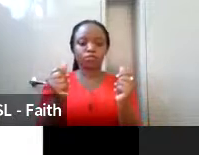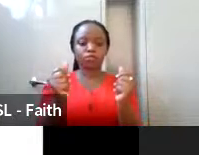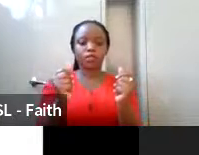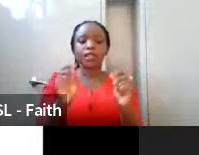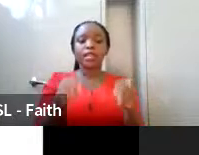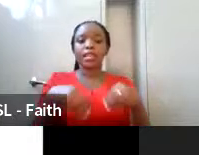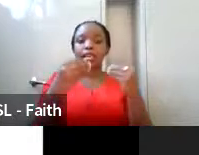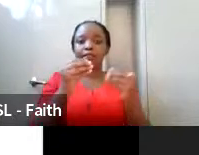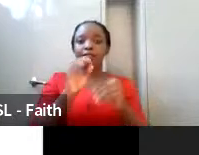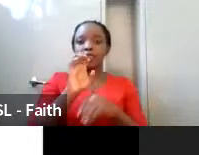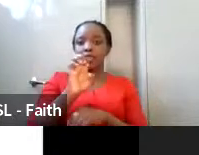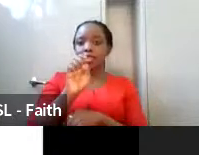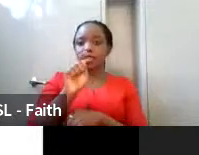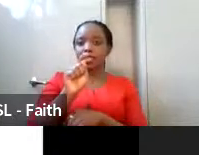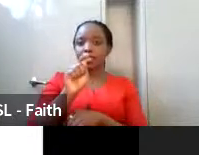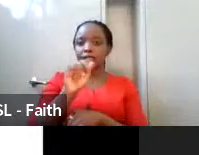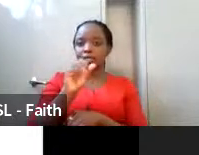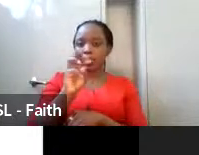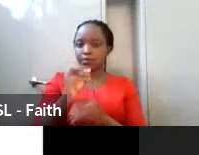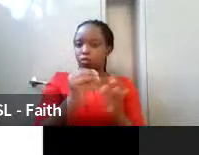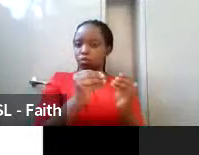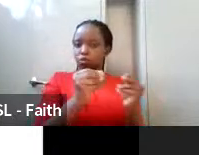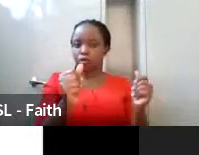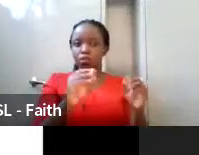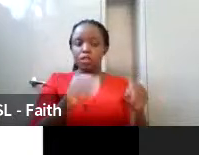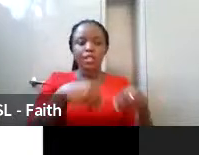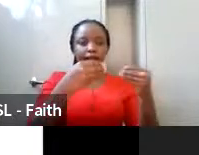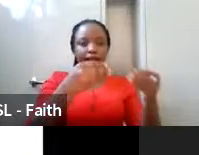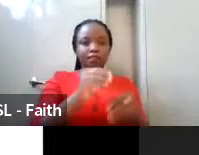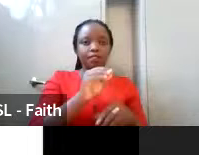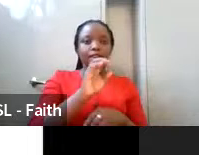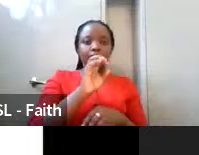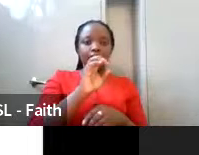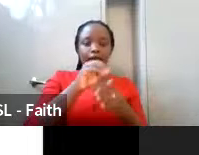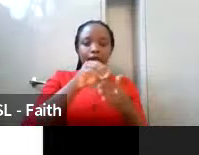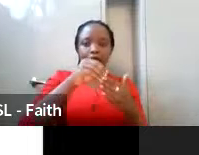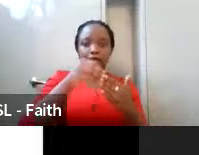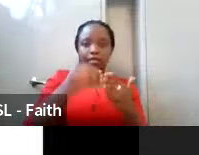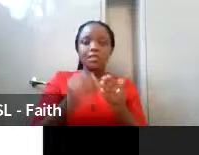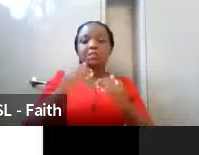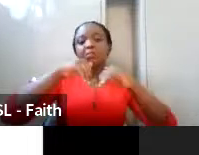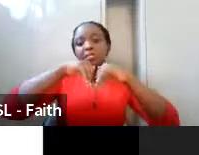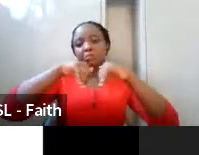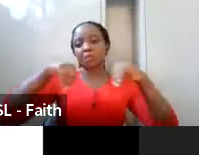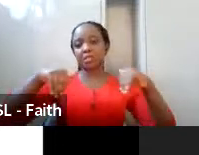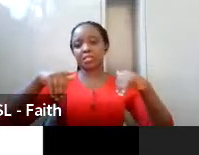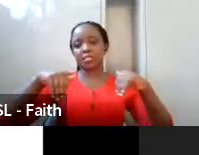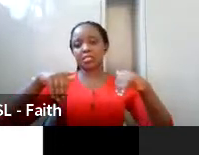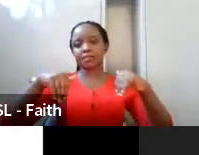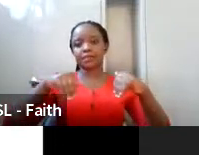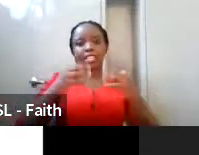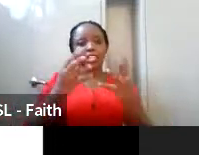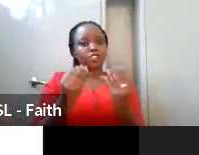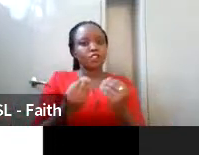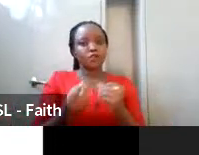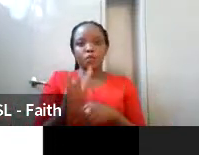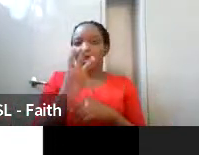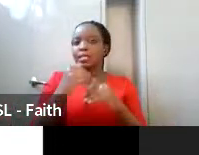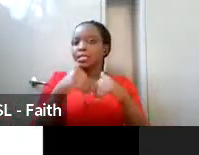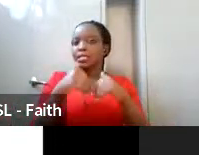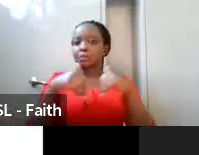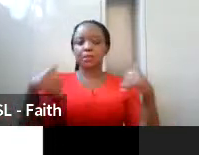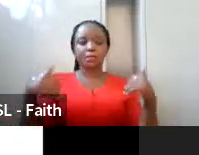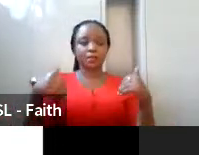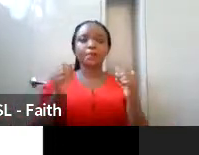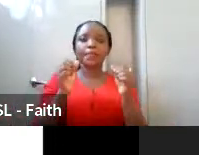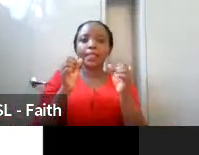invoices and the eTIMS solution providing the eTIMS invoices are two separate softwares. So if